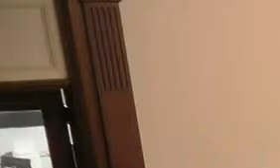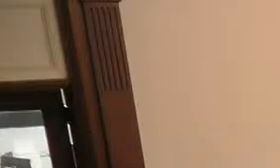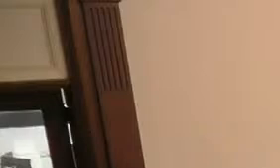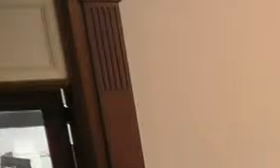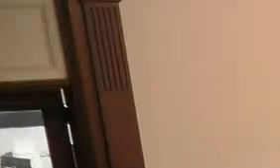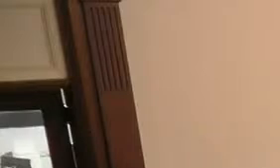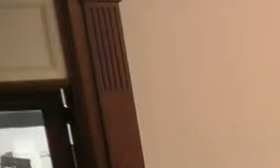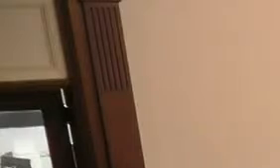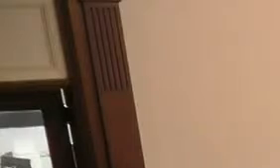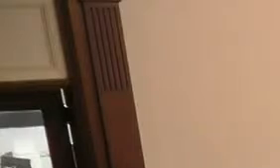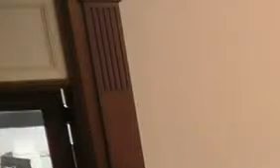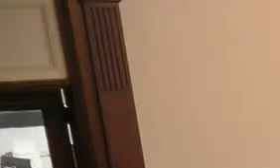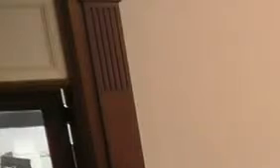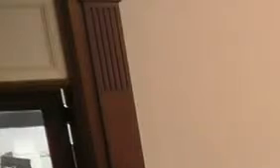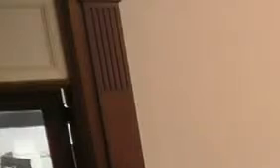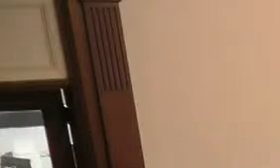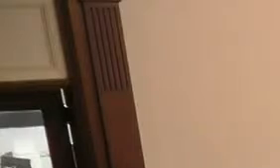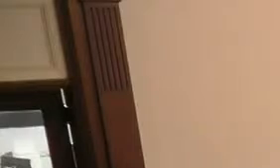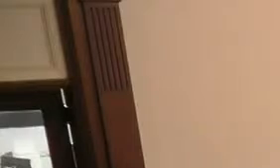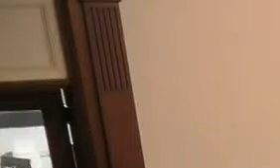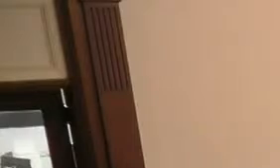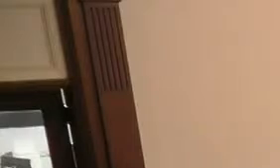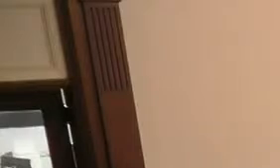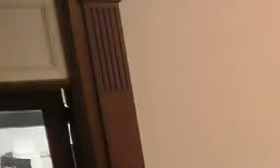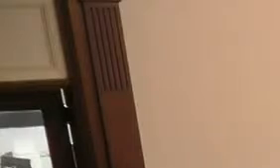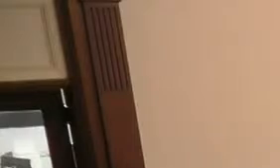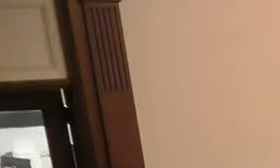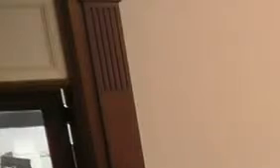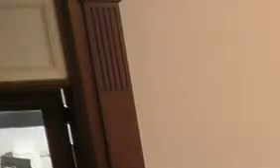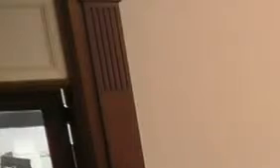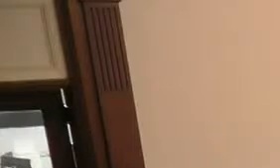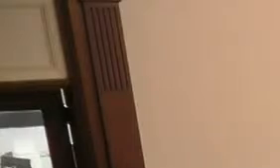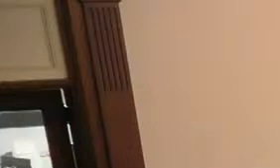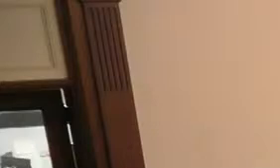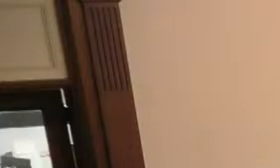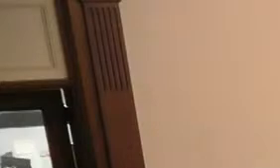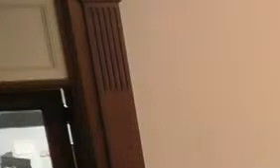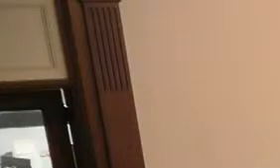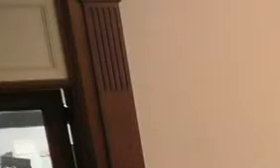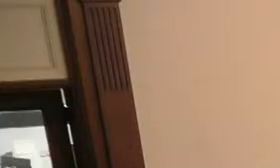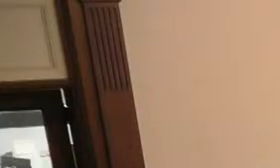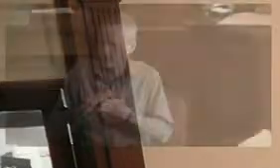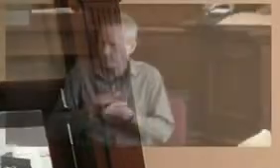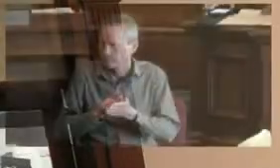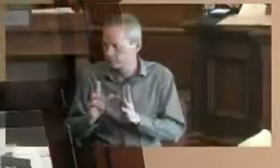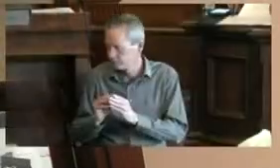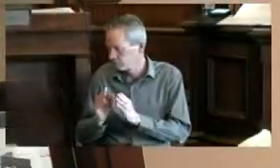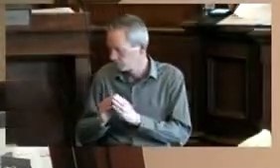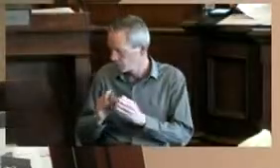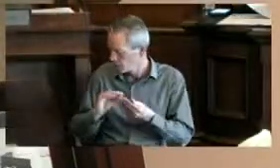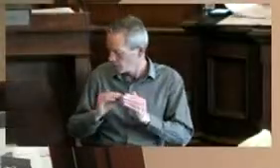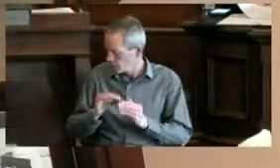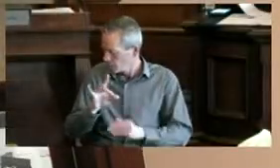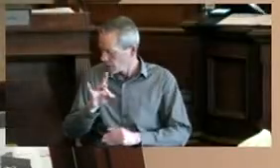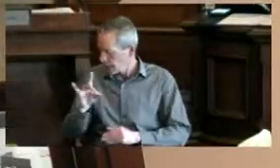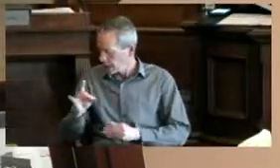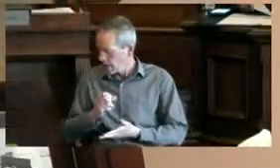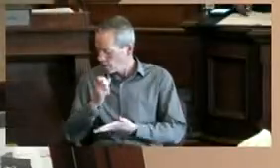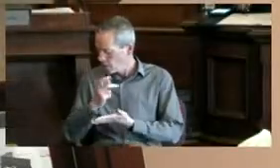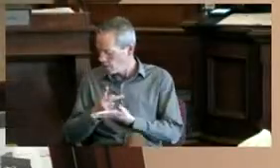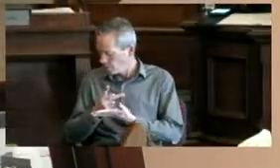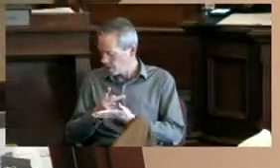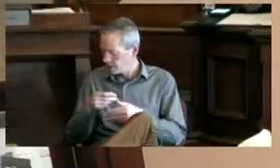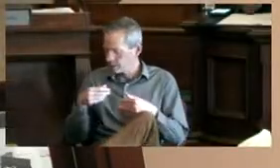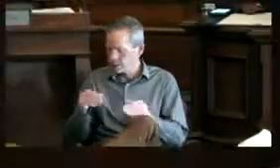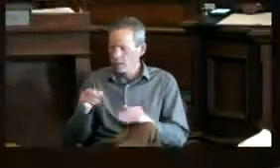take your seats. Okay, and so we begin. Introductory number 88, authorizing the sale of